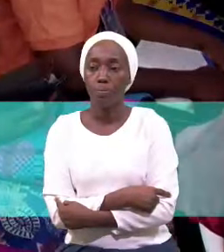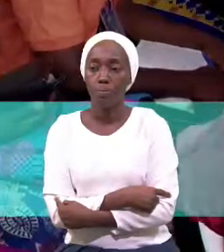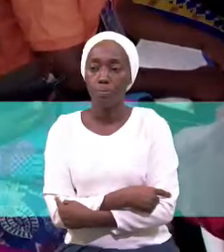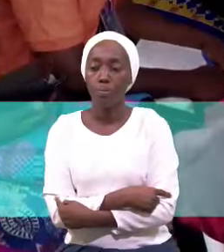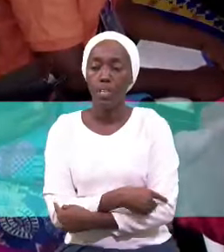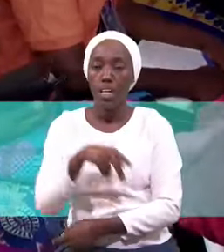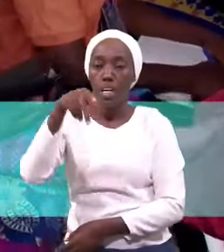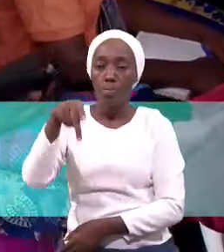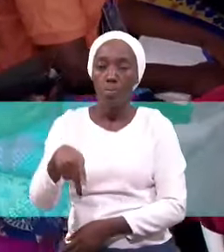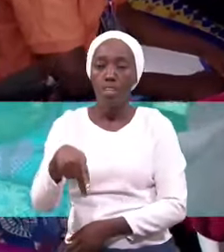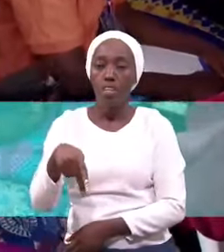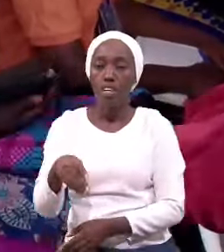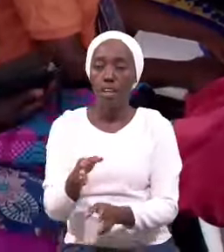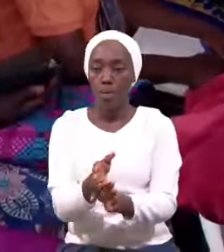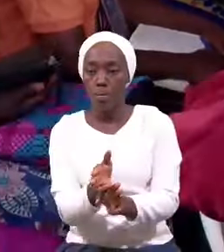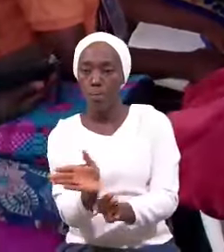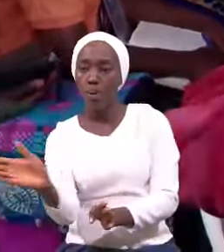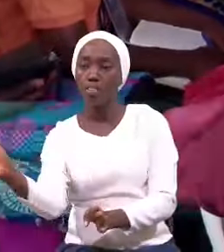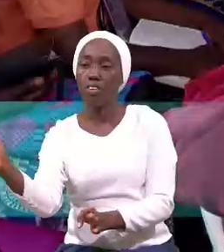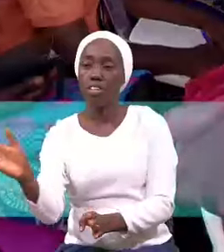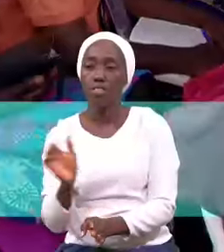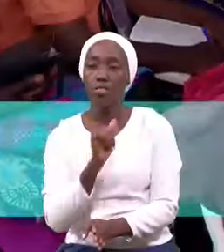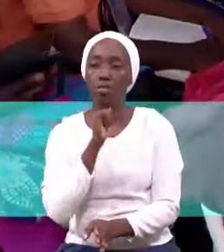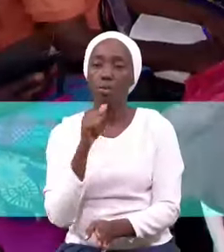Amen. P, pervert not the Spirit.